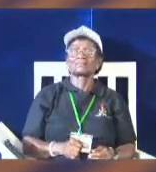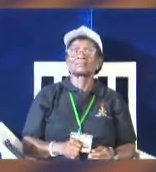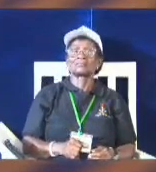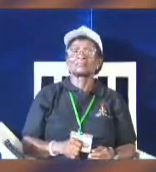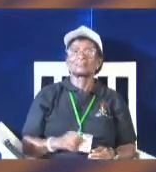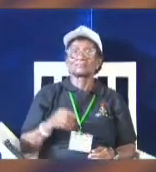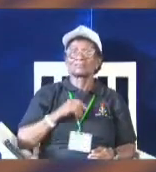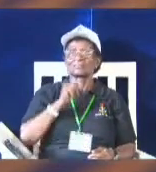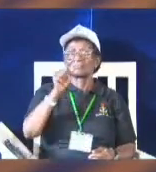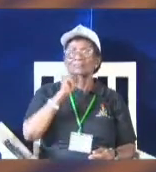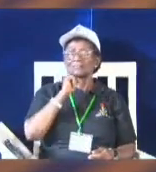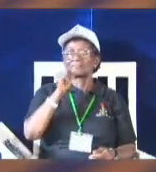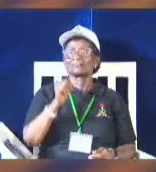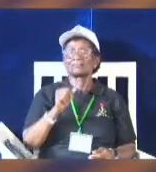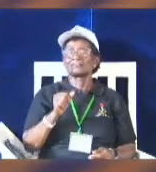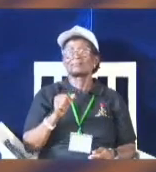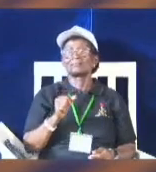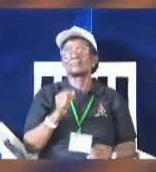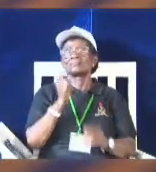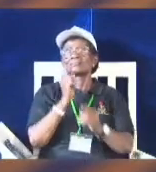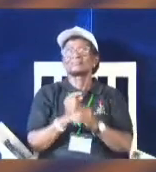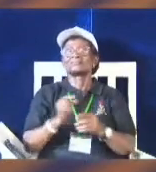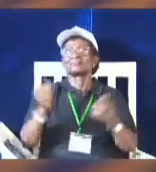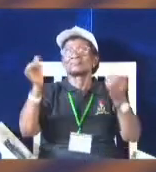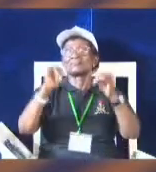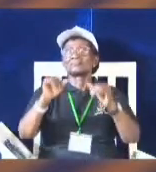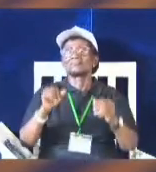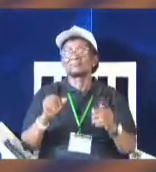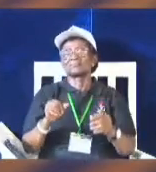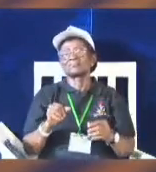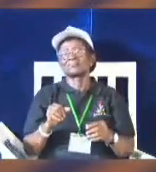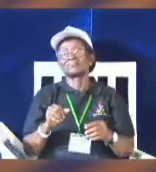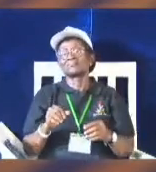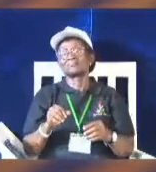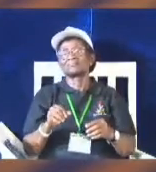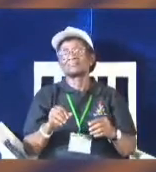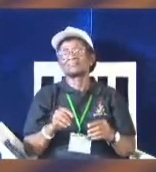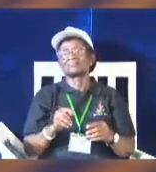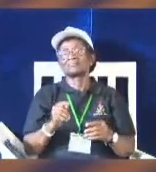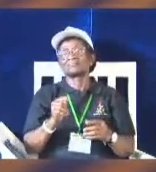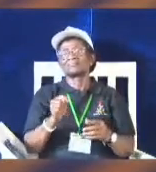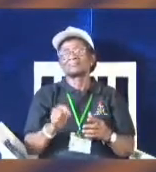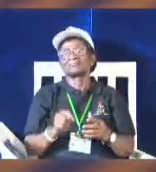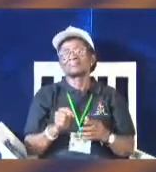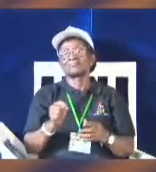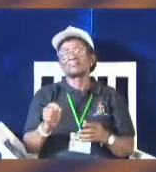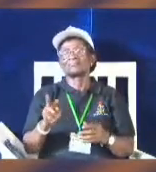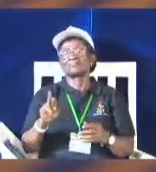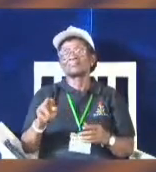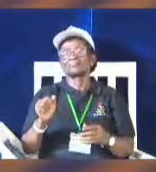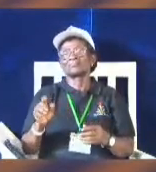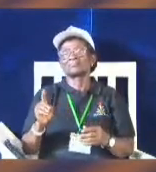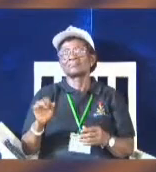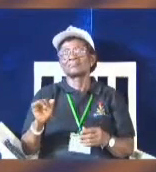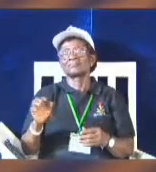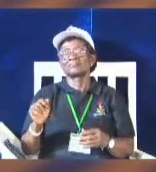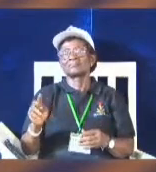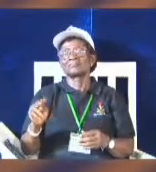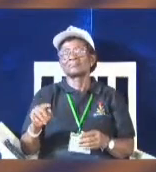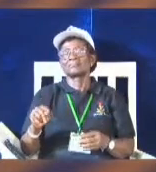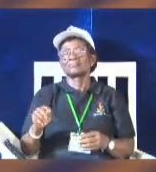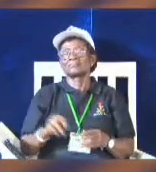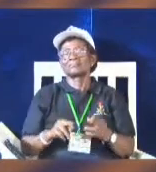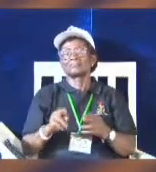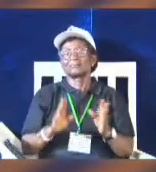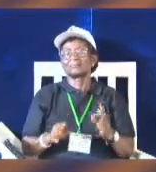traditional ruler. No more idol worshiping